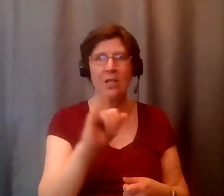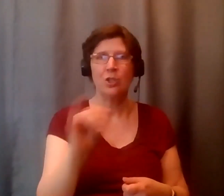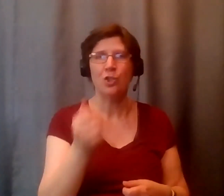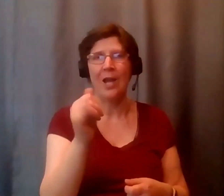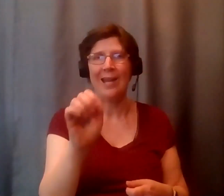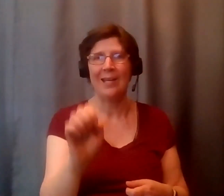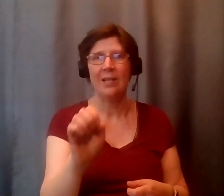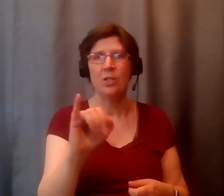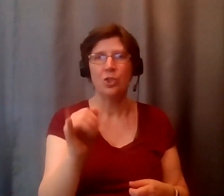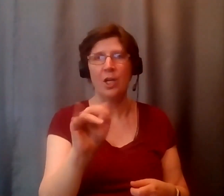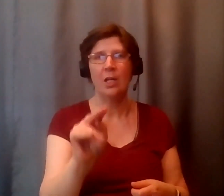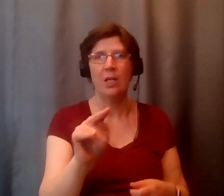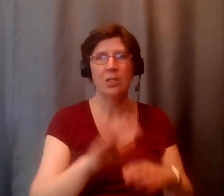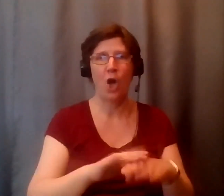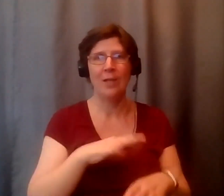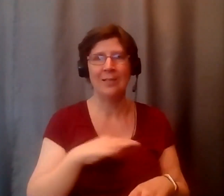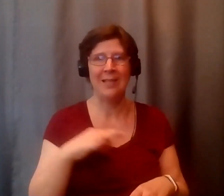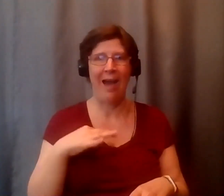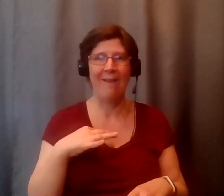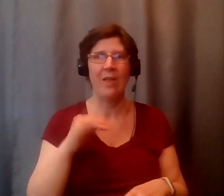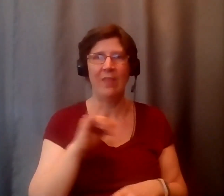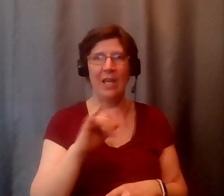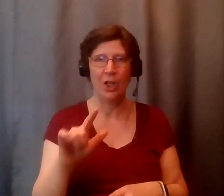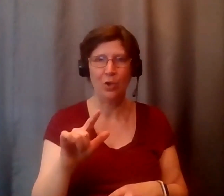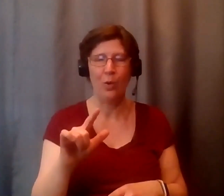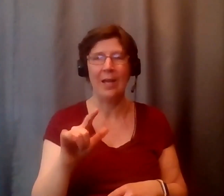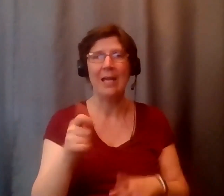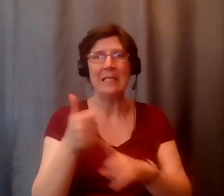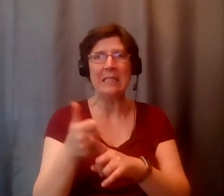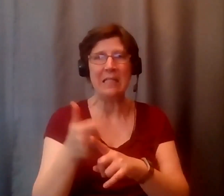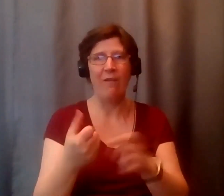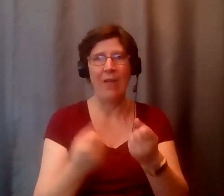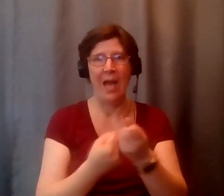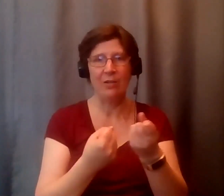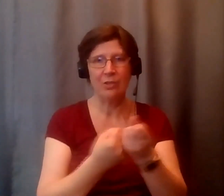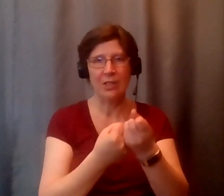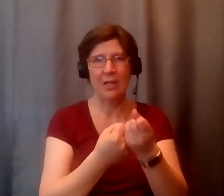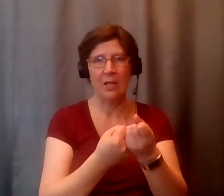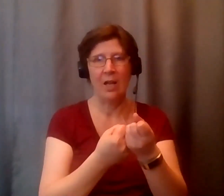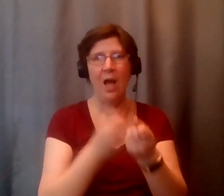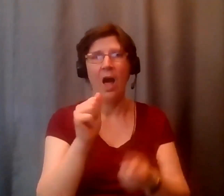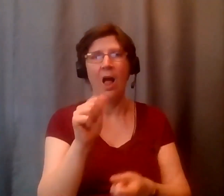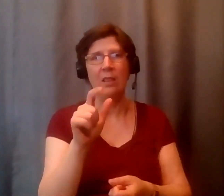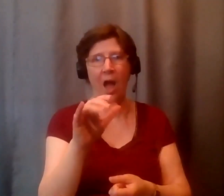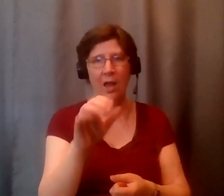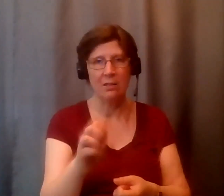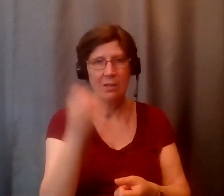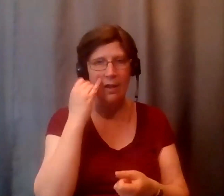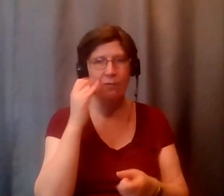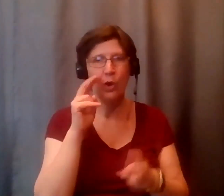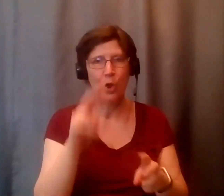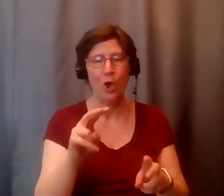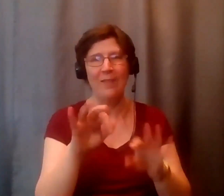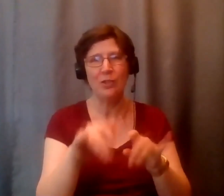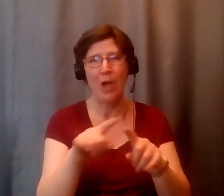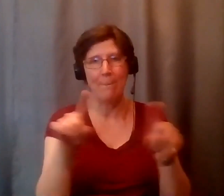Jin is on the staff at the Illinois Self-Advocacy Alliance. And if you look at the chat box,